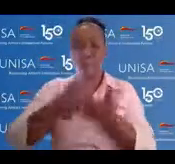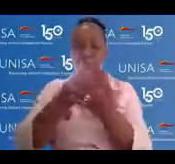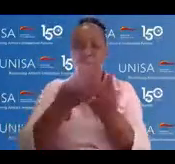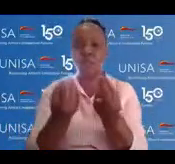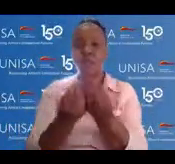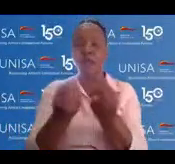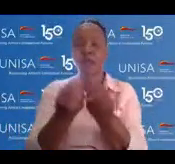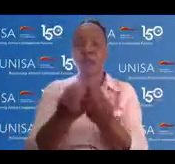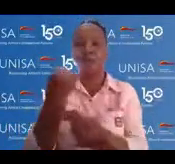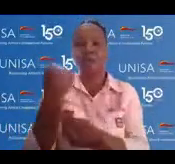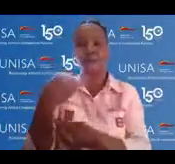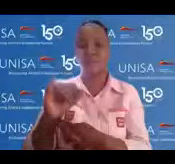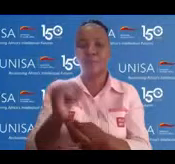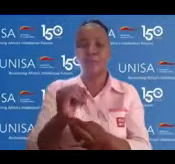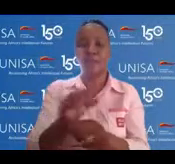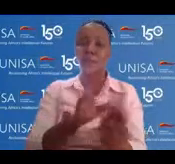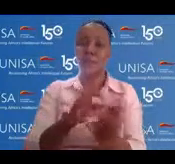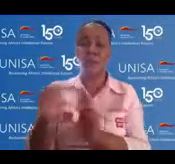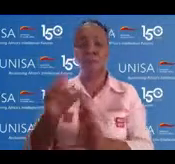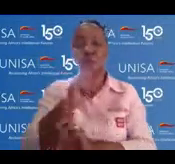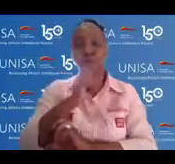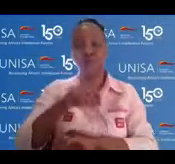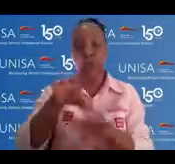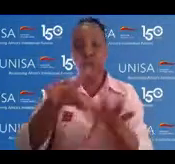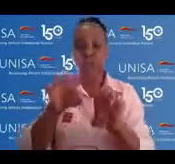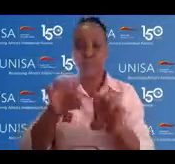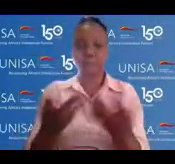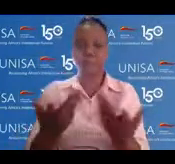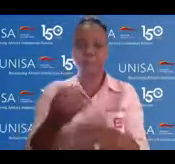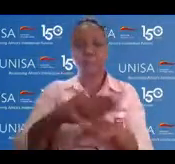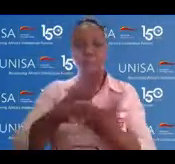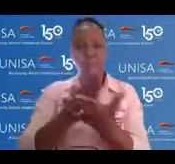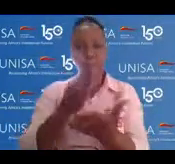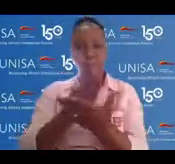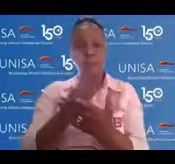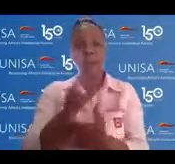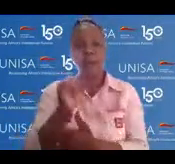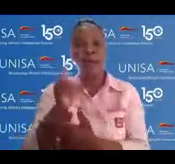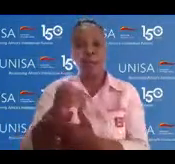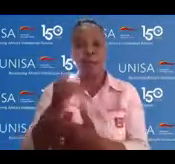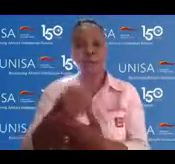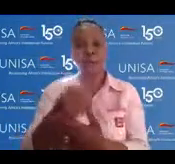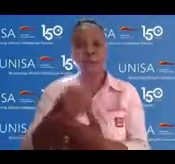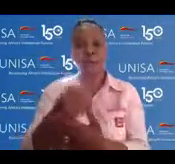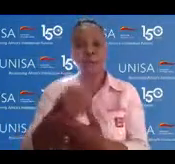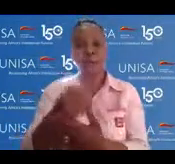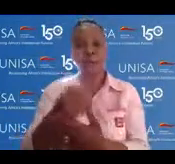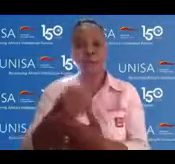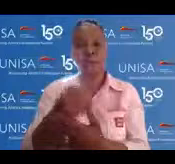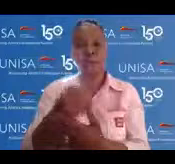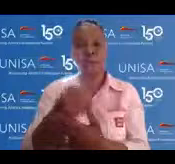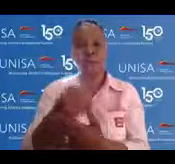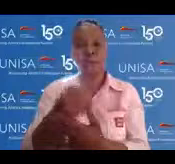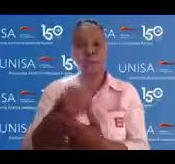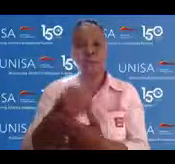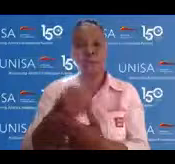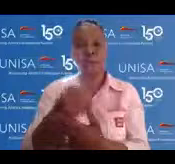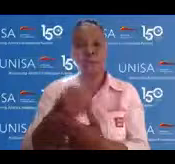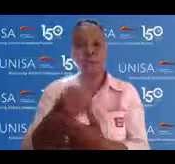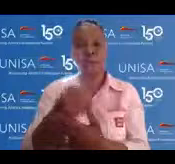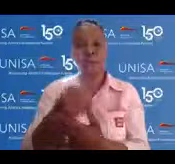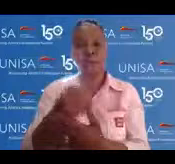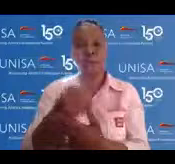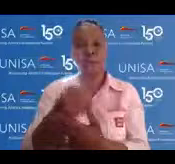ready to be used for exams. So please make sure you go again. If you're going to use Word in exam, go check if it's still working